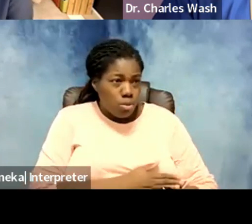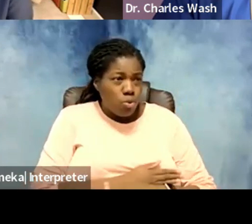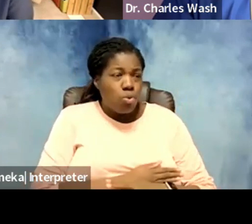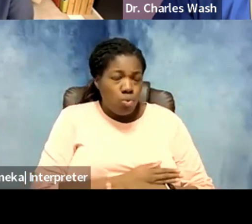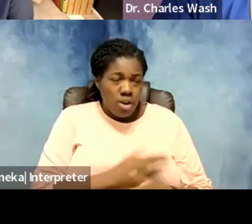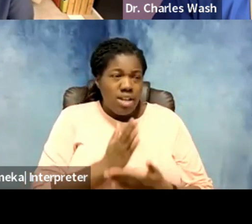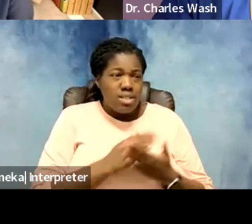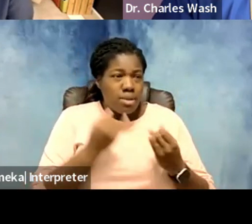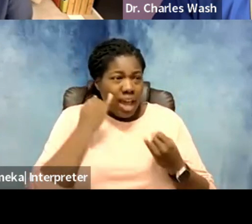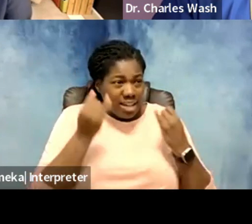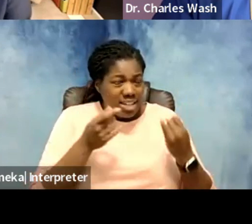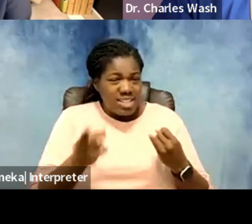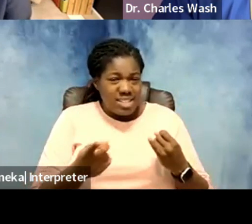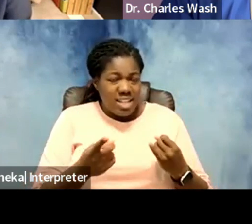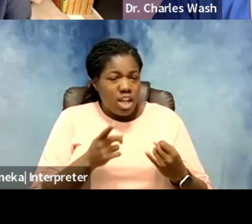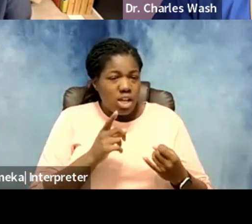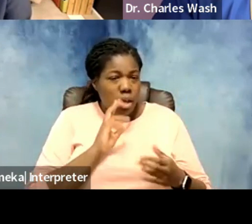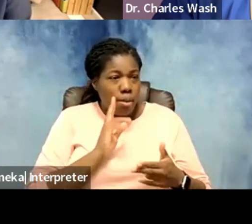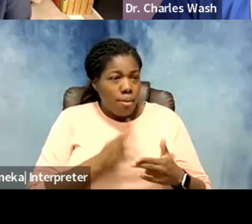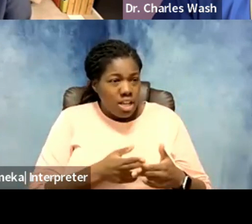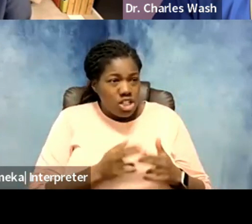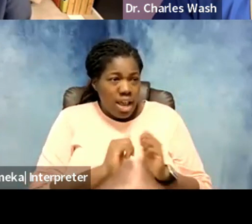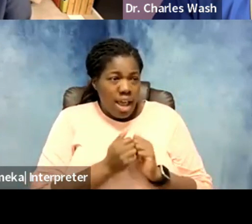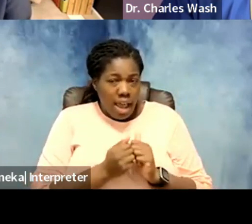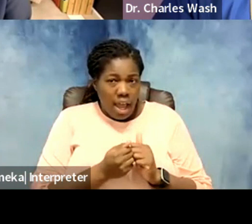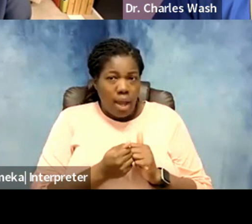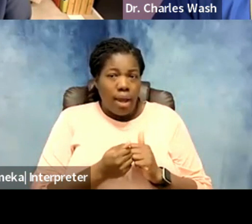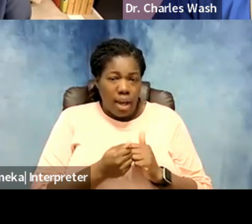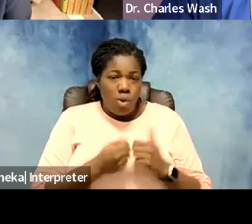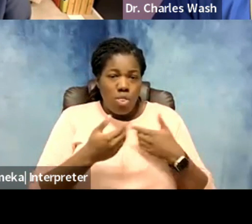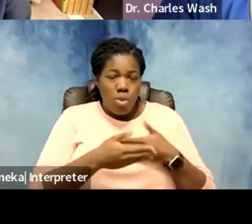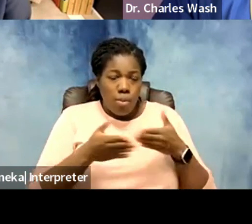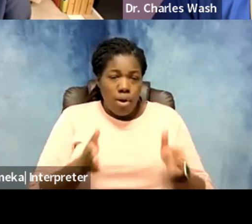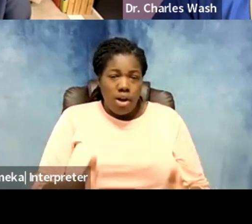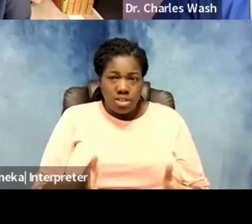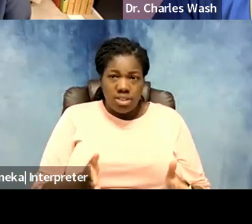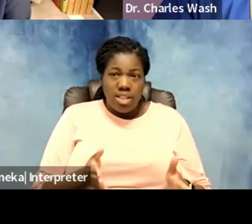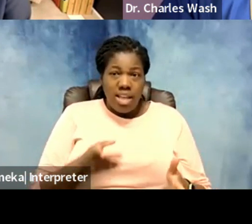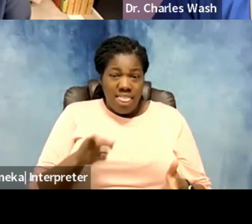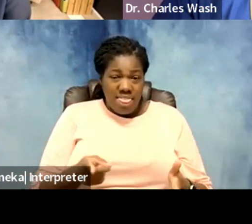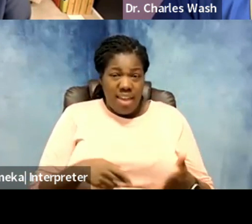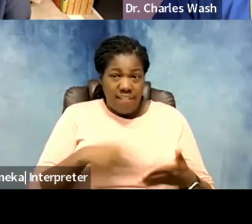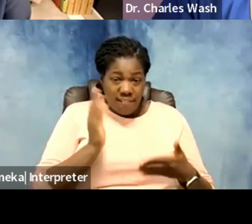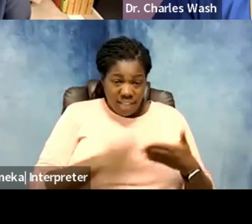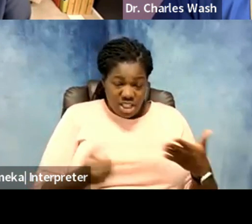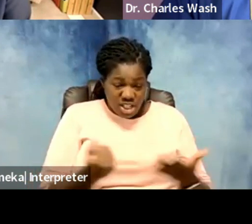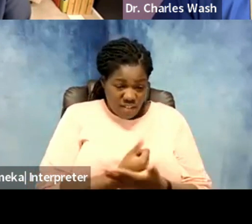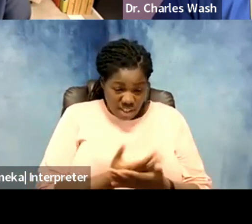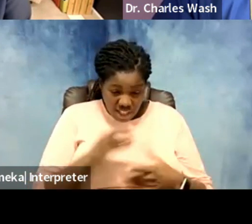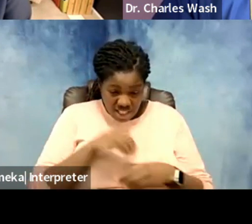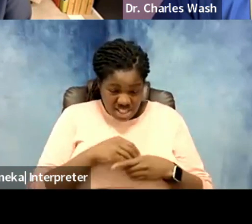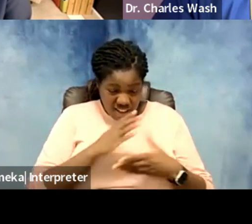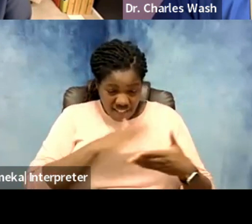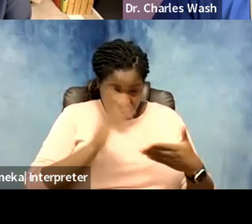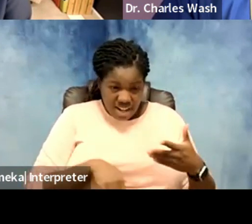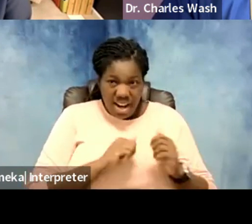some of the ideas that they brought forward with how to take those boxes and even though they finished the box and they've done all of the activities,